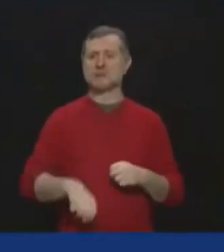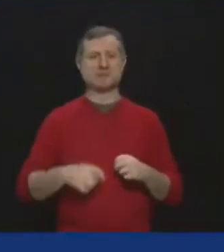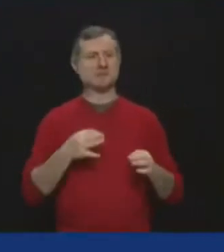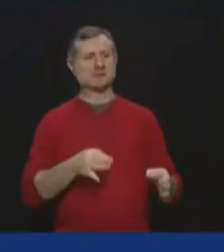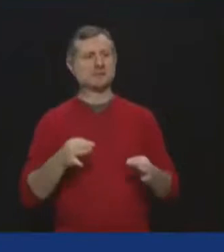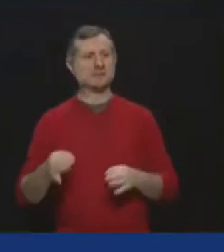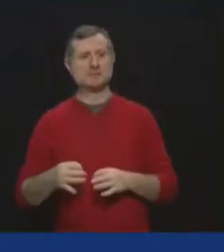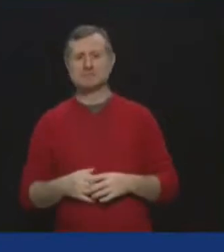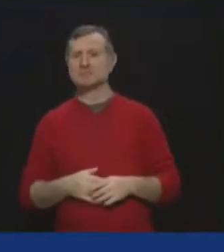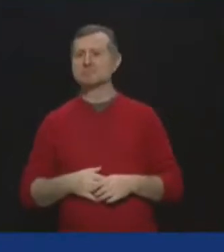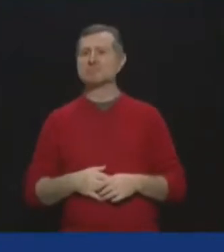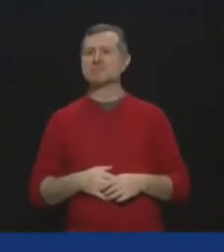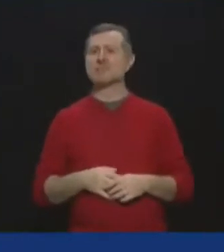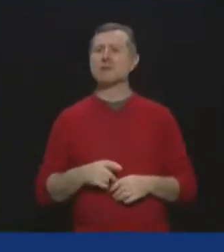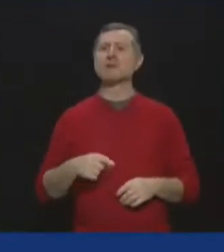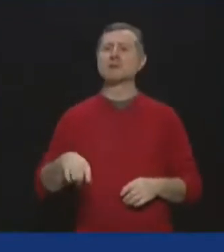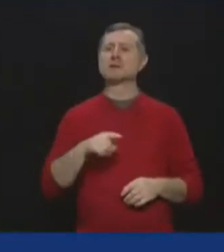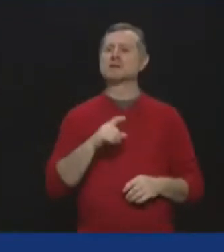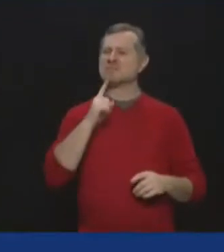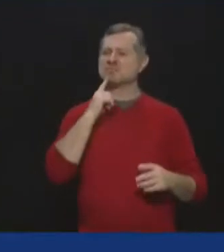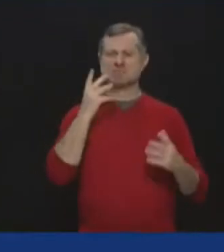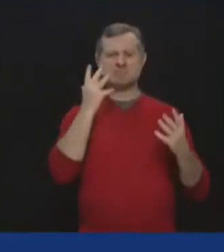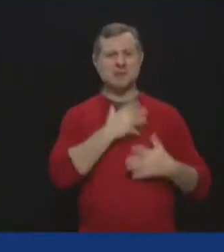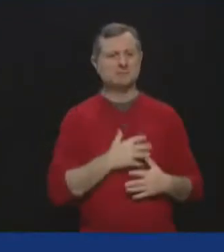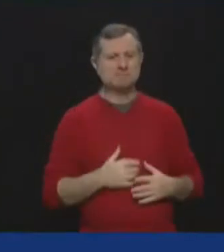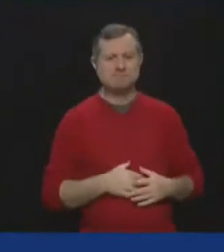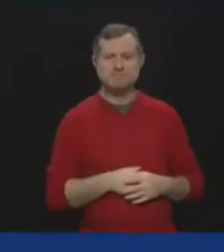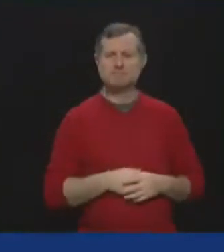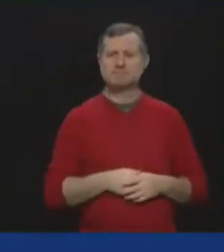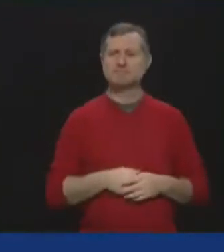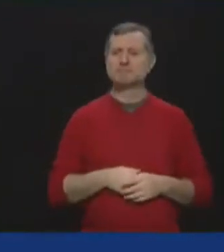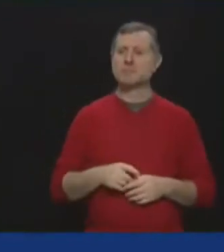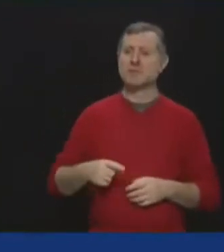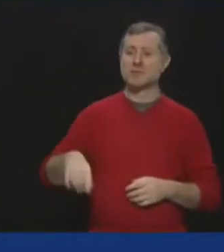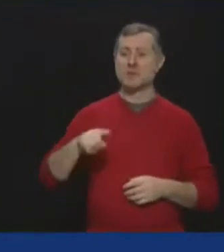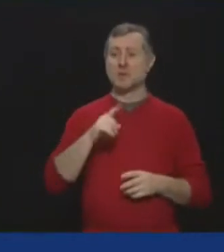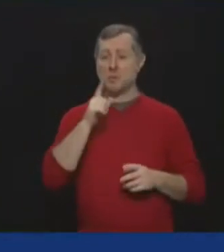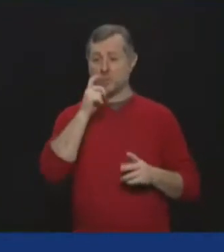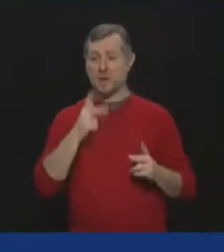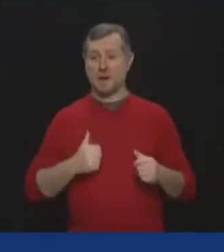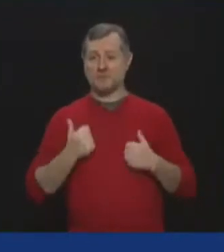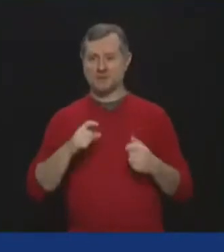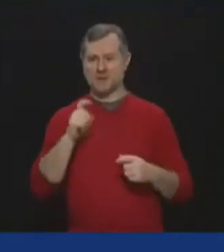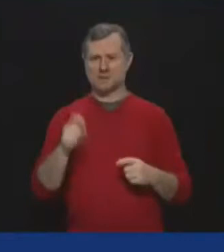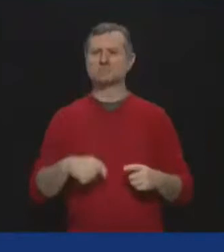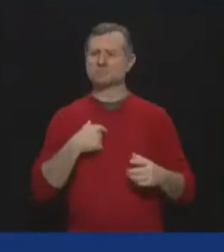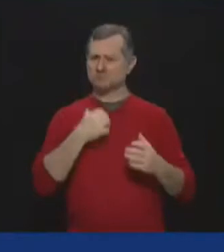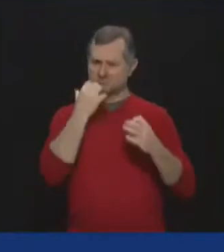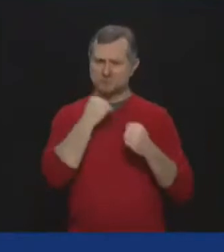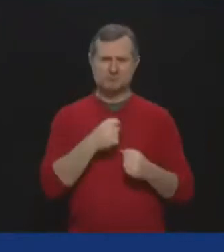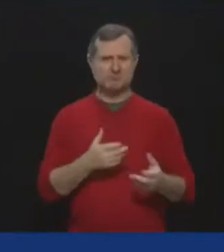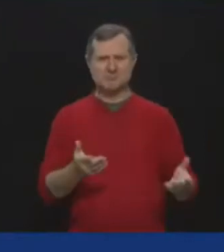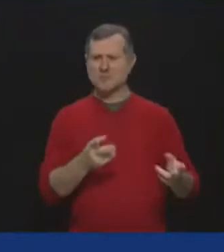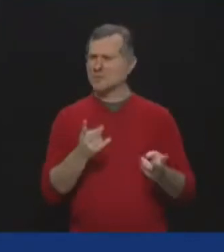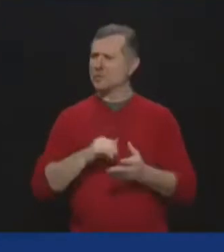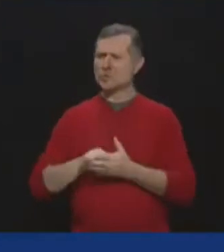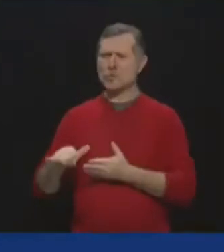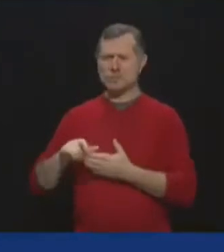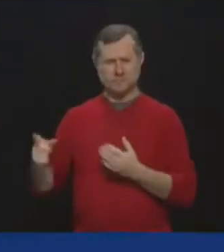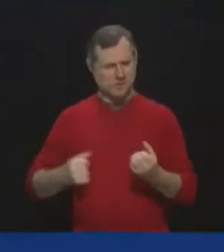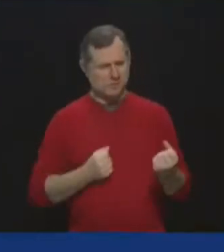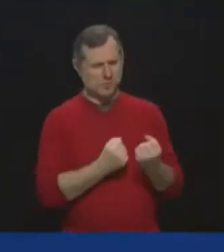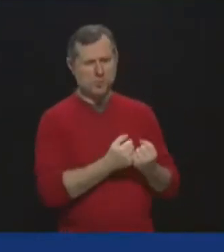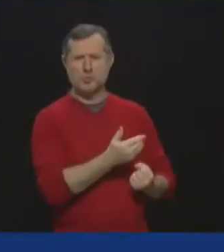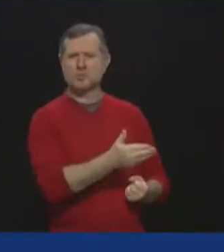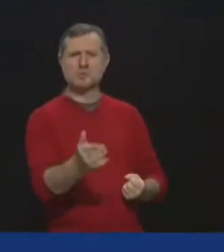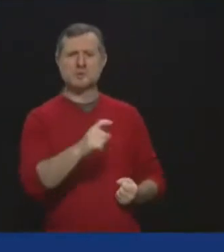It is sad. And to our brothers and sisters in Texas, we got you. This is New York. As the